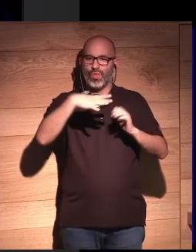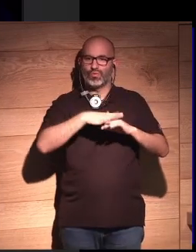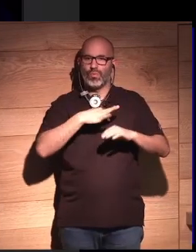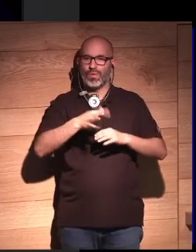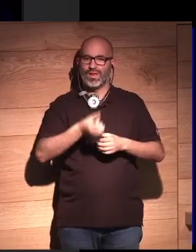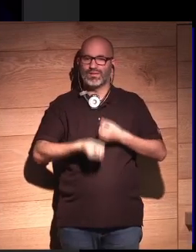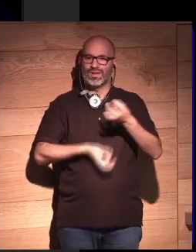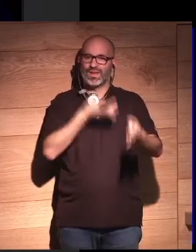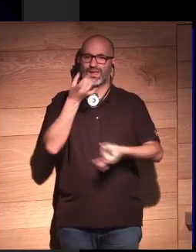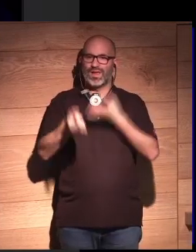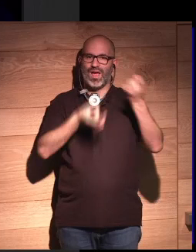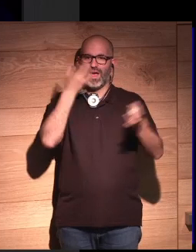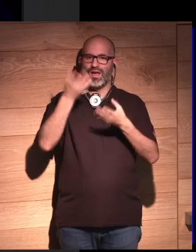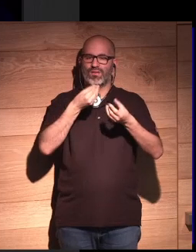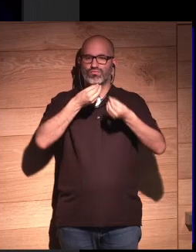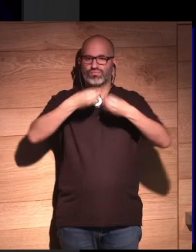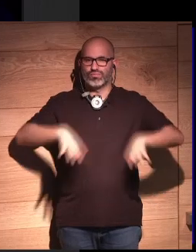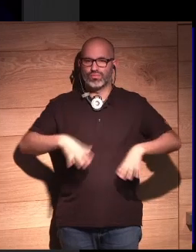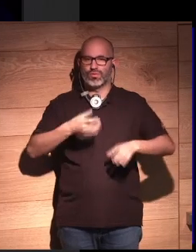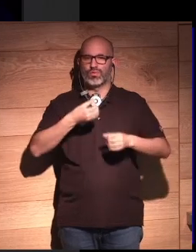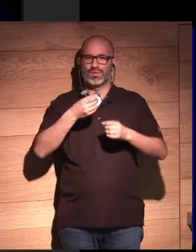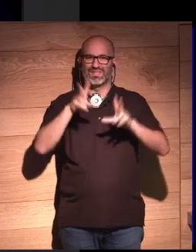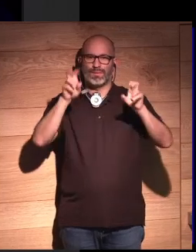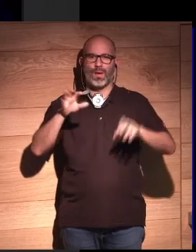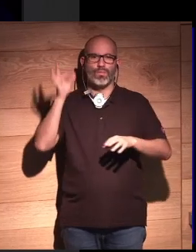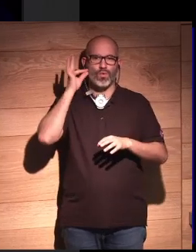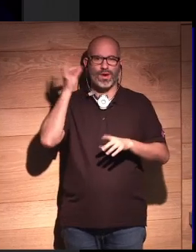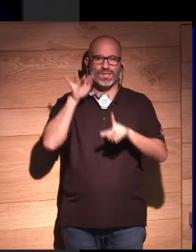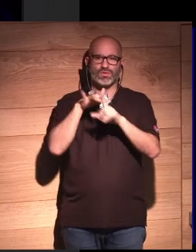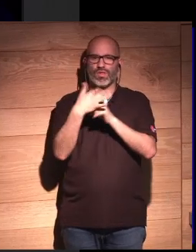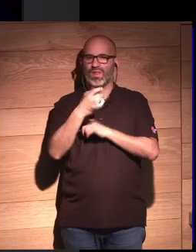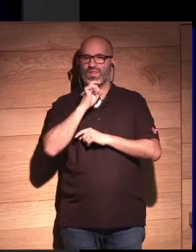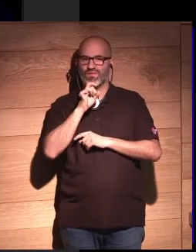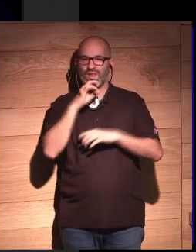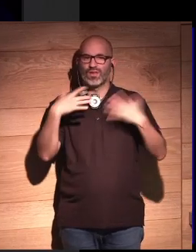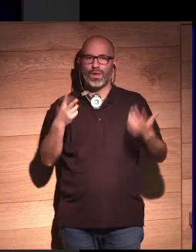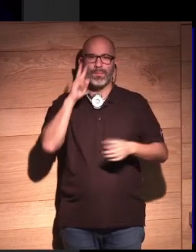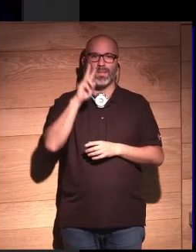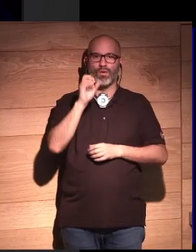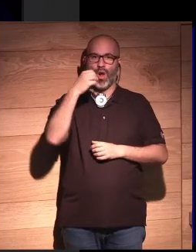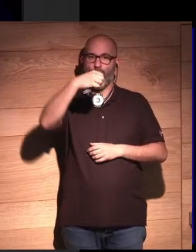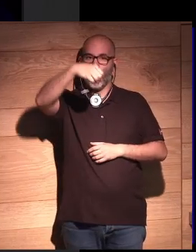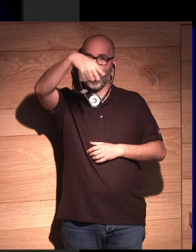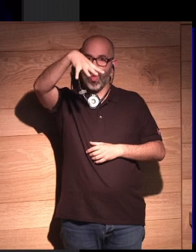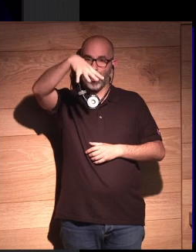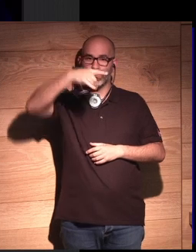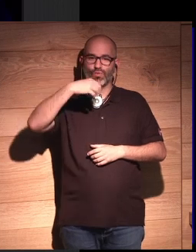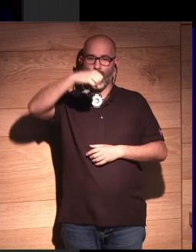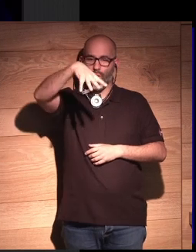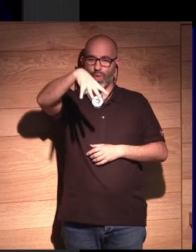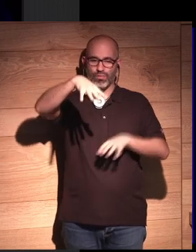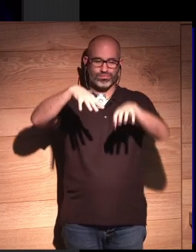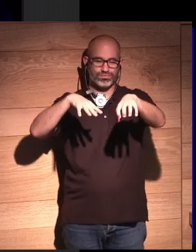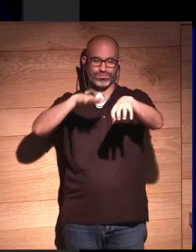situations. And then the light would beckon you. You would go to the light, and you put your hand on the light. And when you did, the